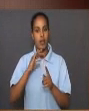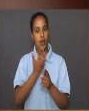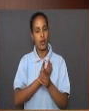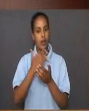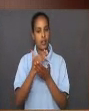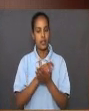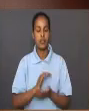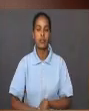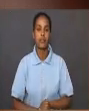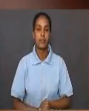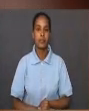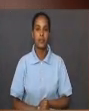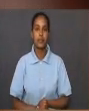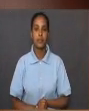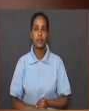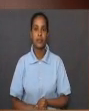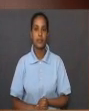Let's get back to our lesson.